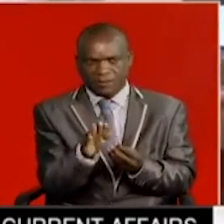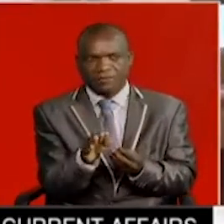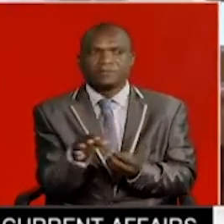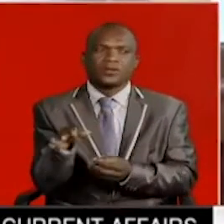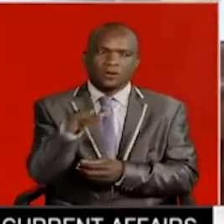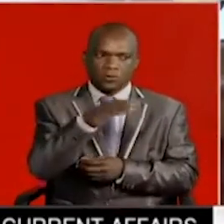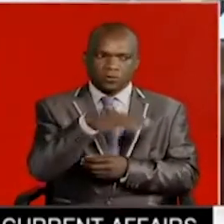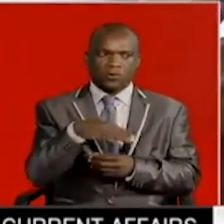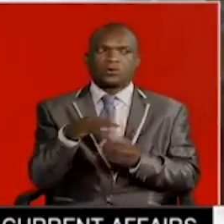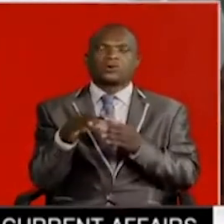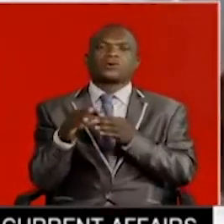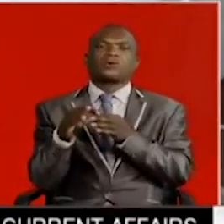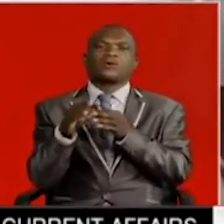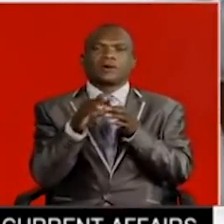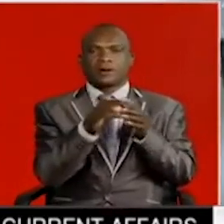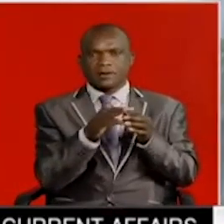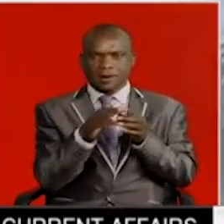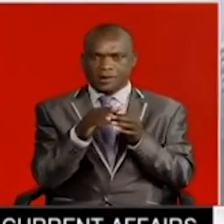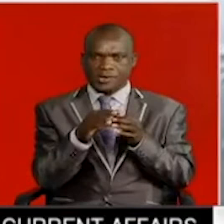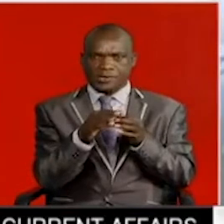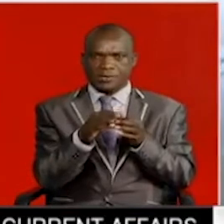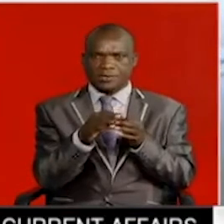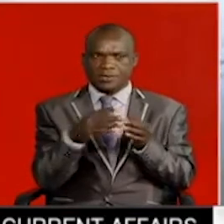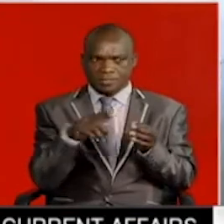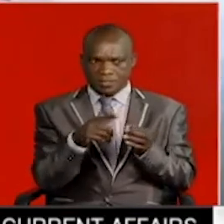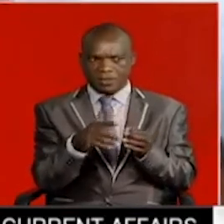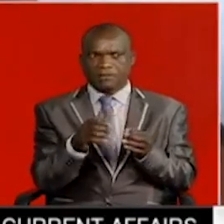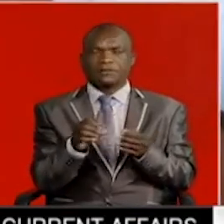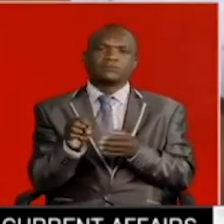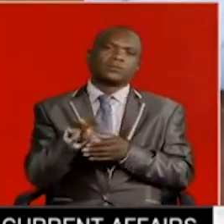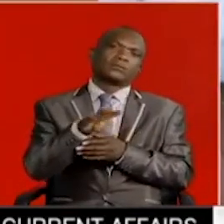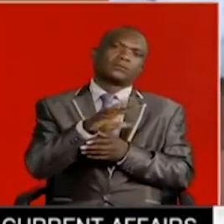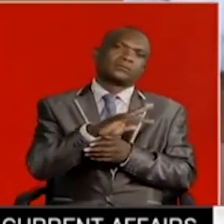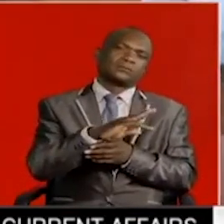for COVID-19, which we have already done.